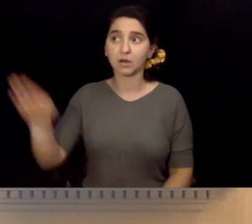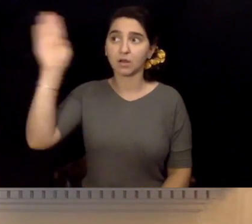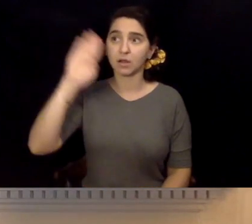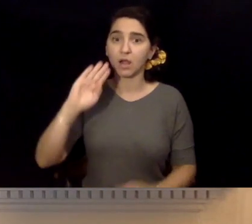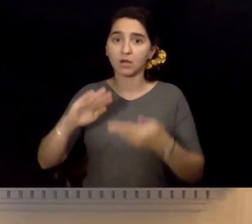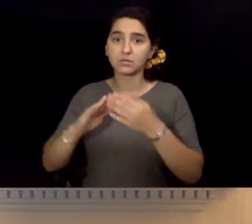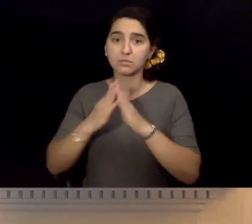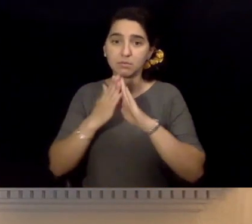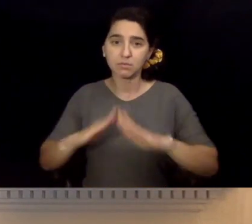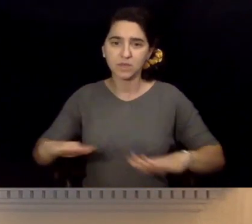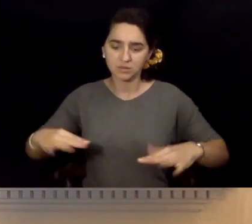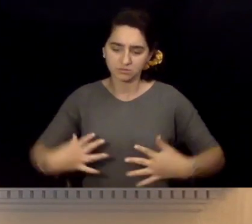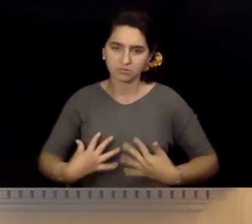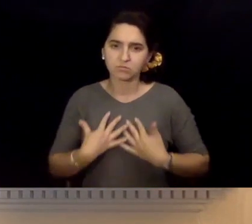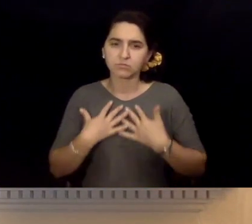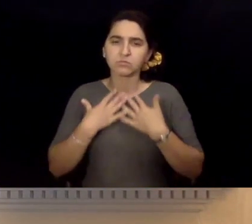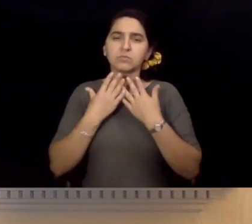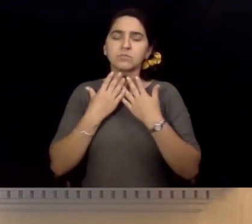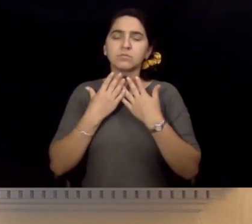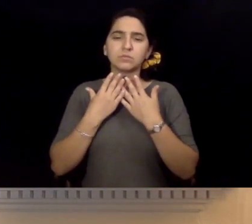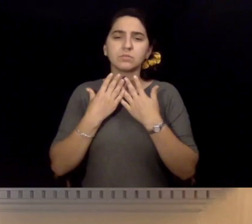breathe in God's peace,